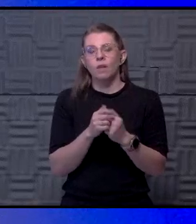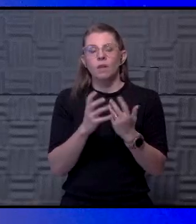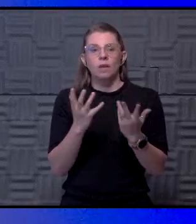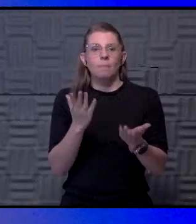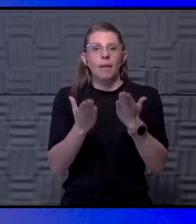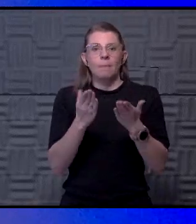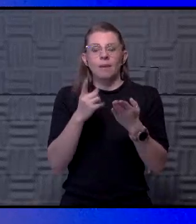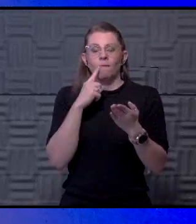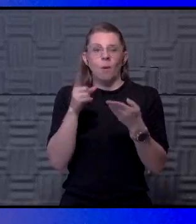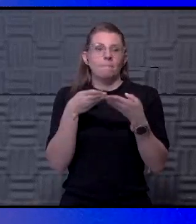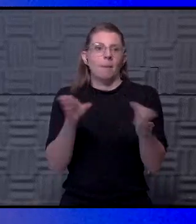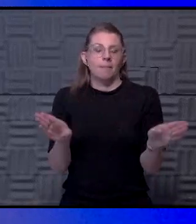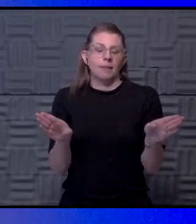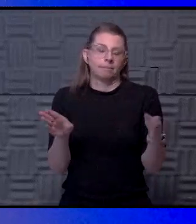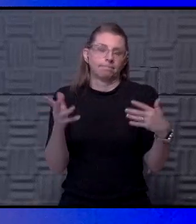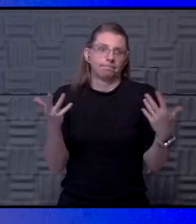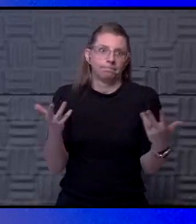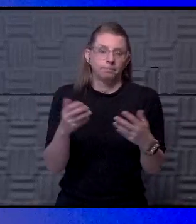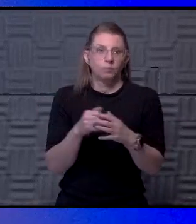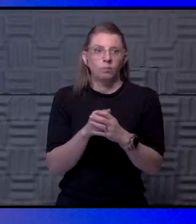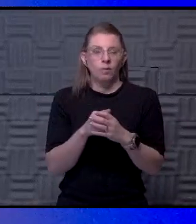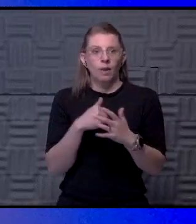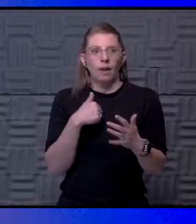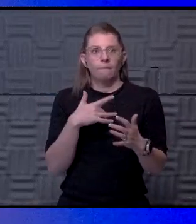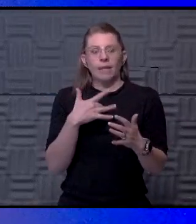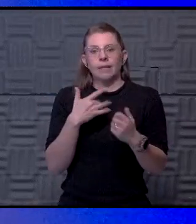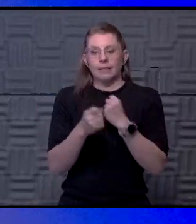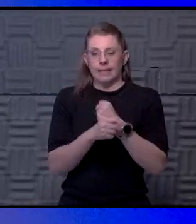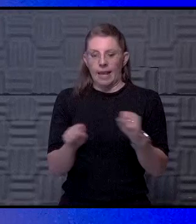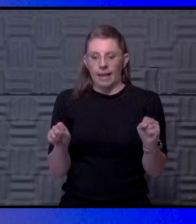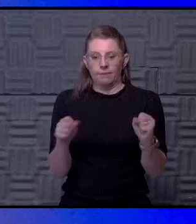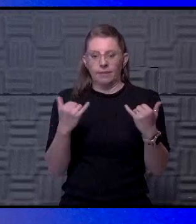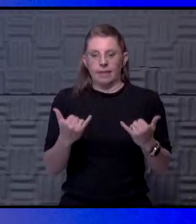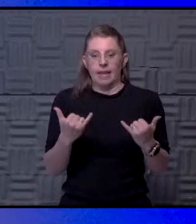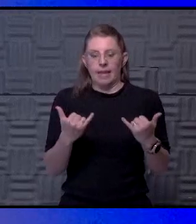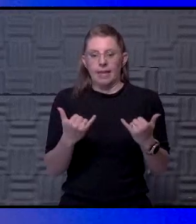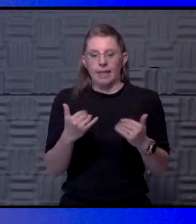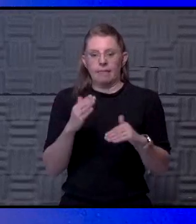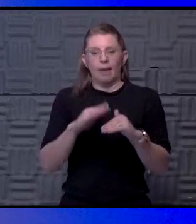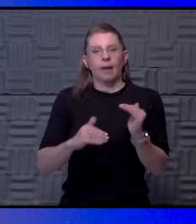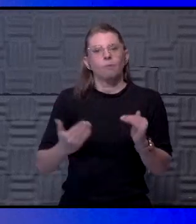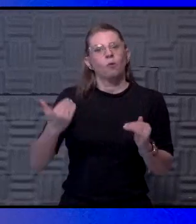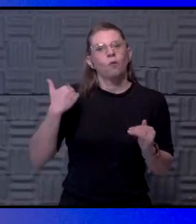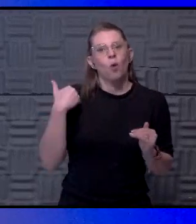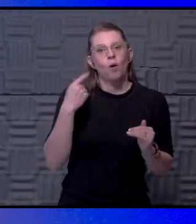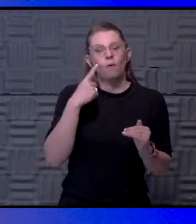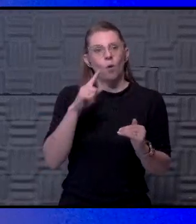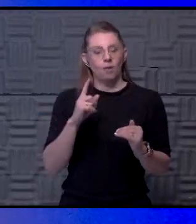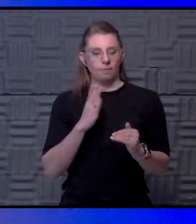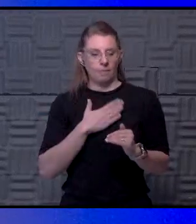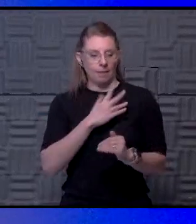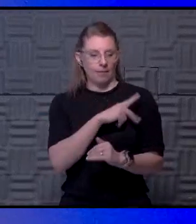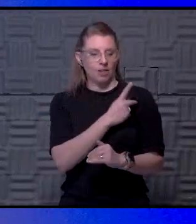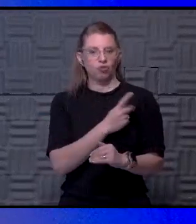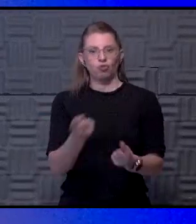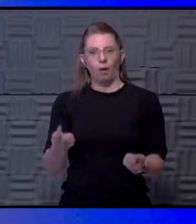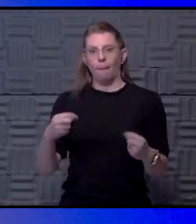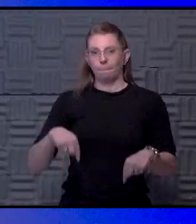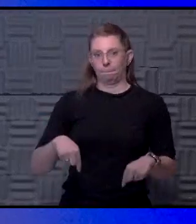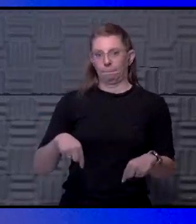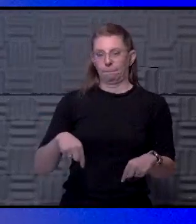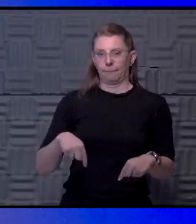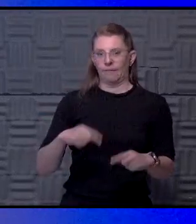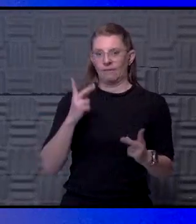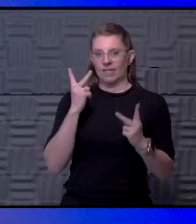for the public, but in many ways, I feel safer today than ever before for my patients to come visit and